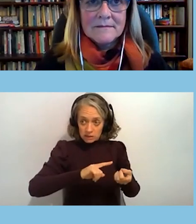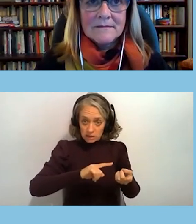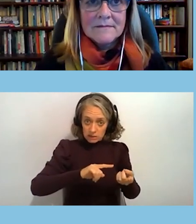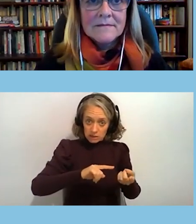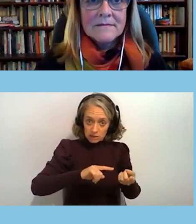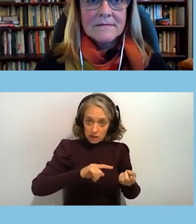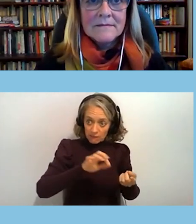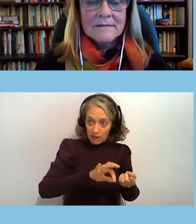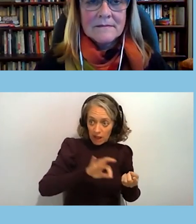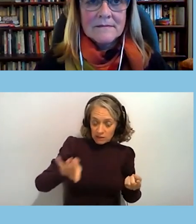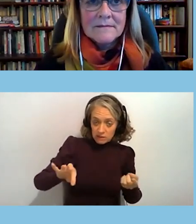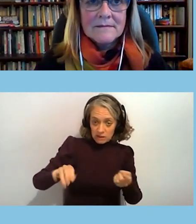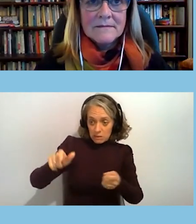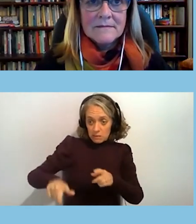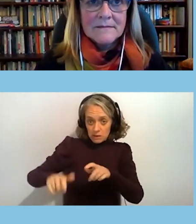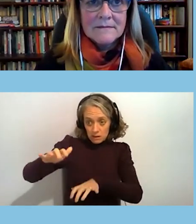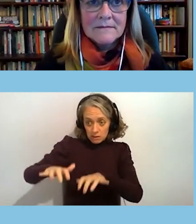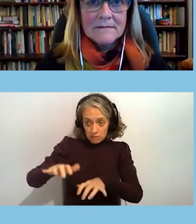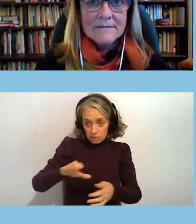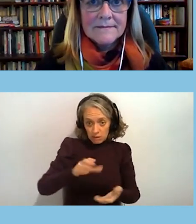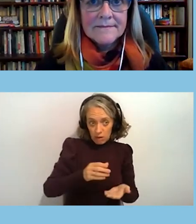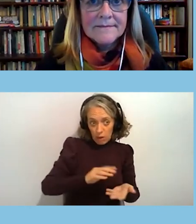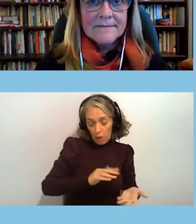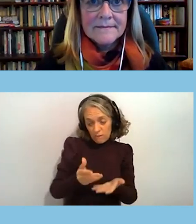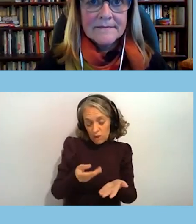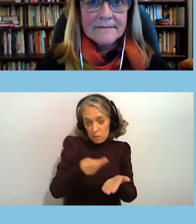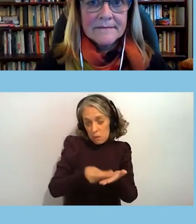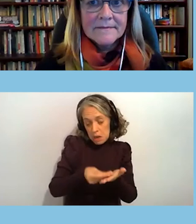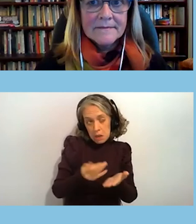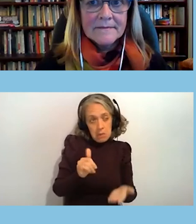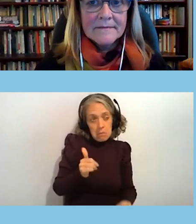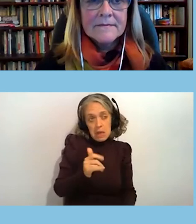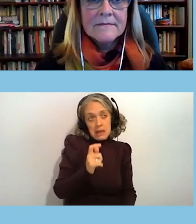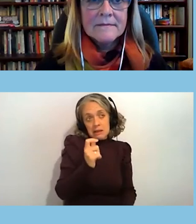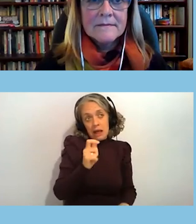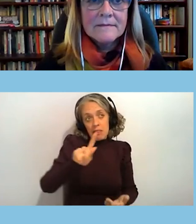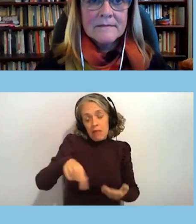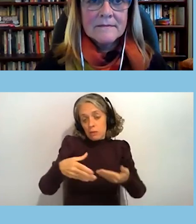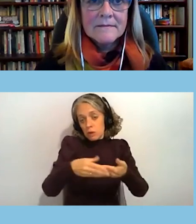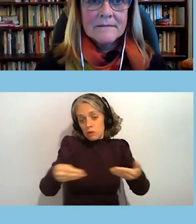them an amount of money, let's say $10,000, for their